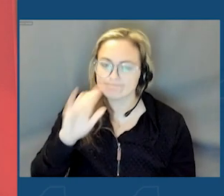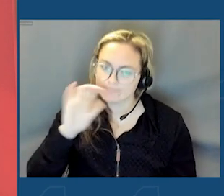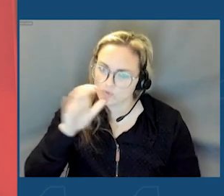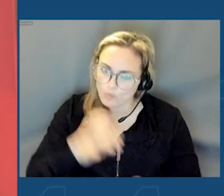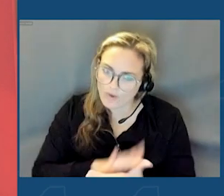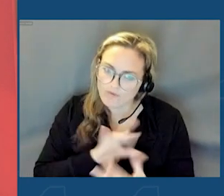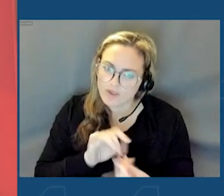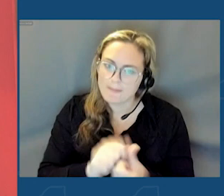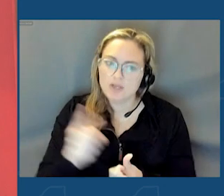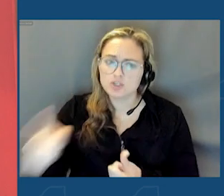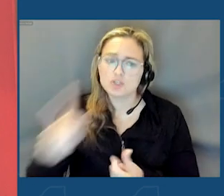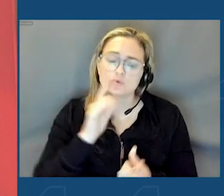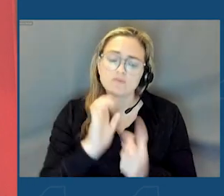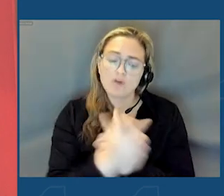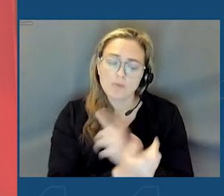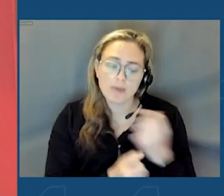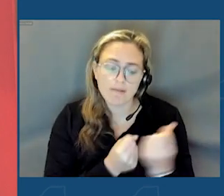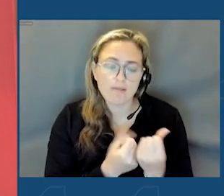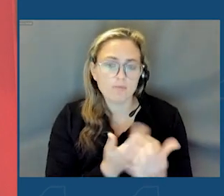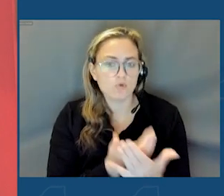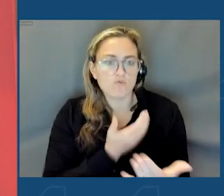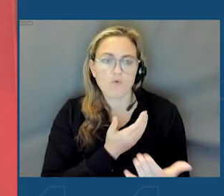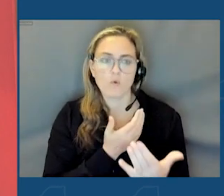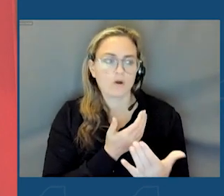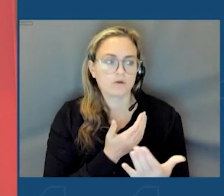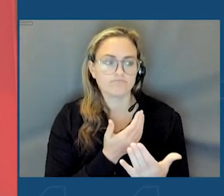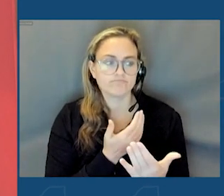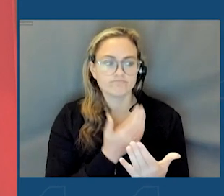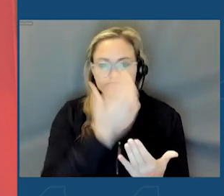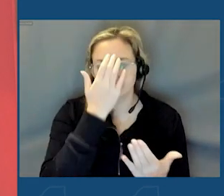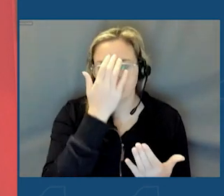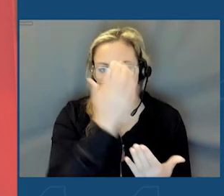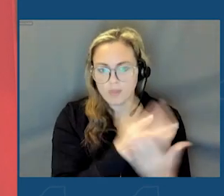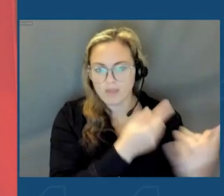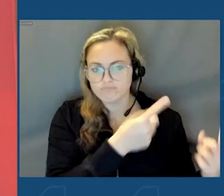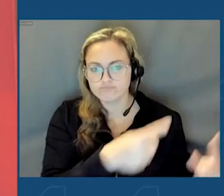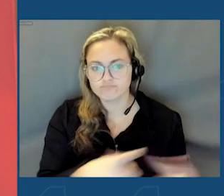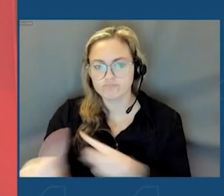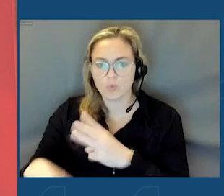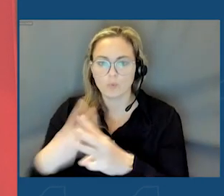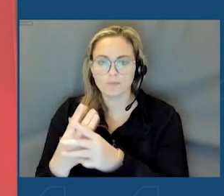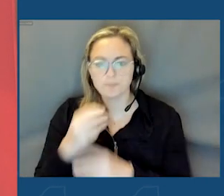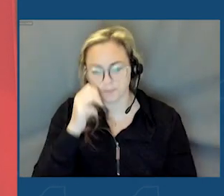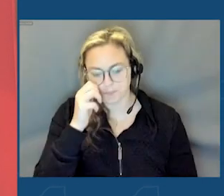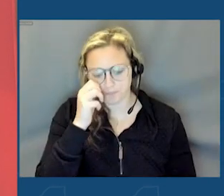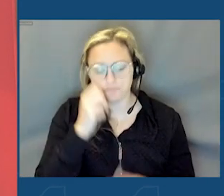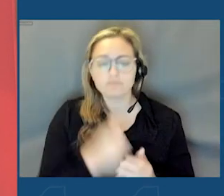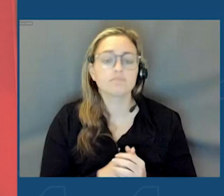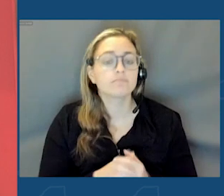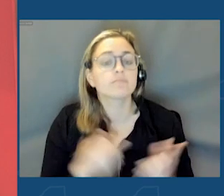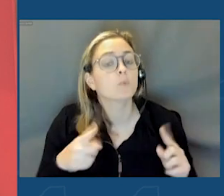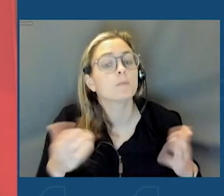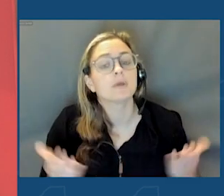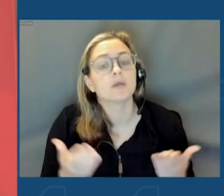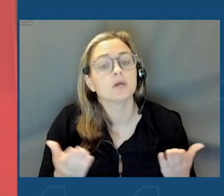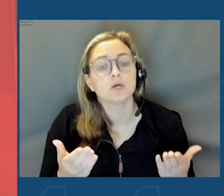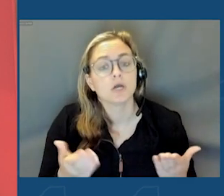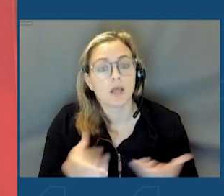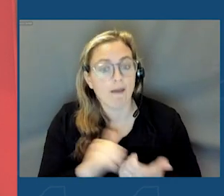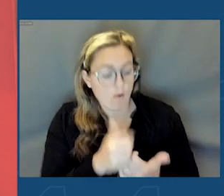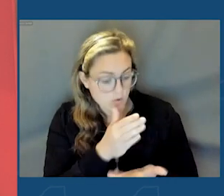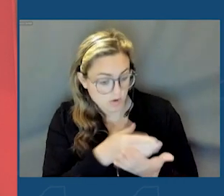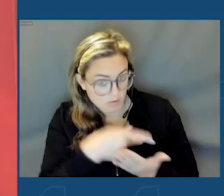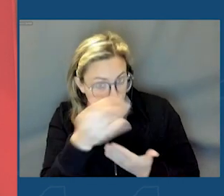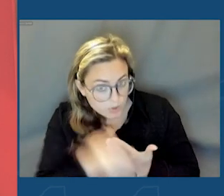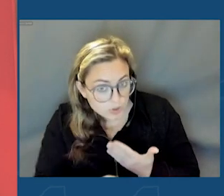because she was an environmentalist before it was a well-known phenomenon across the world. So what happened here in stopping that project